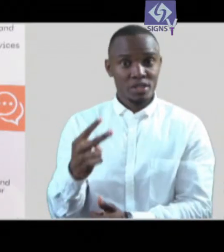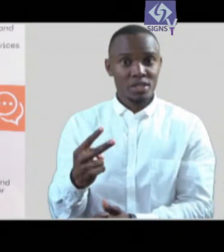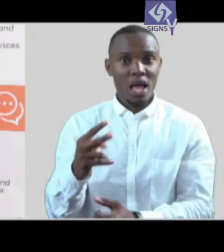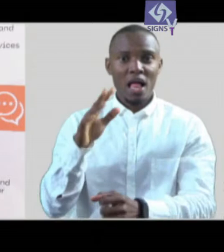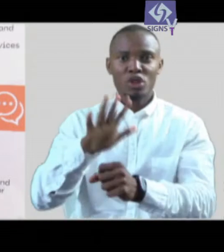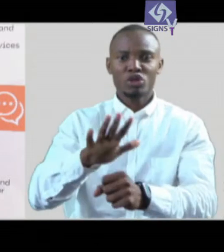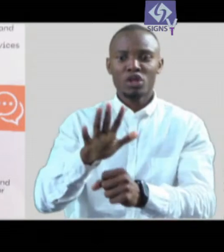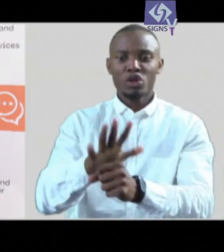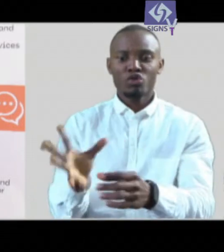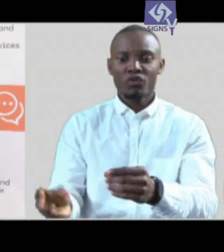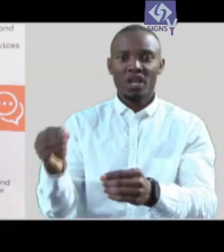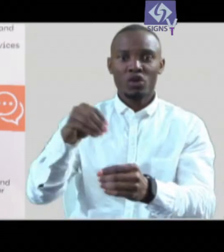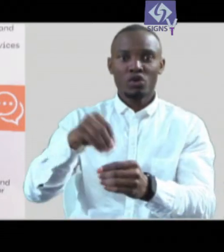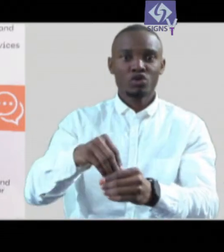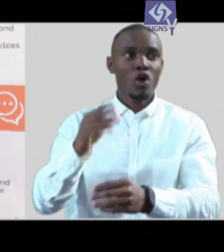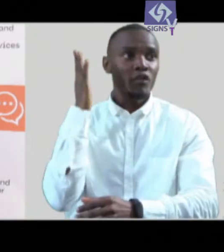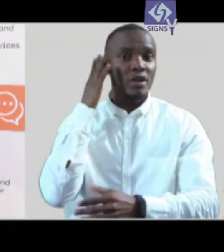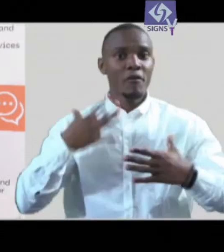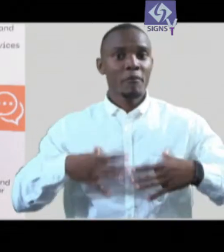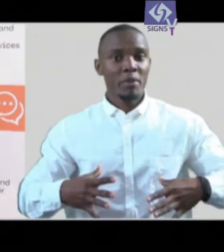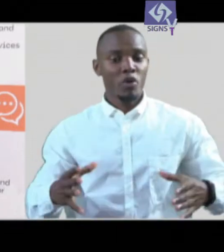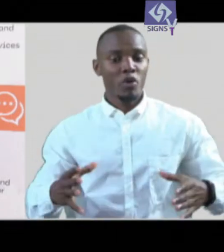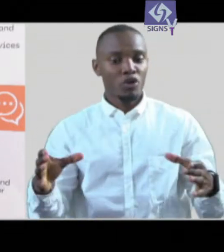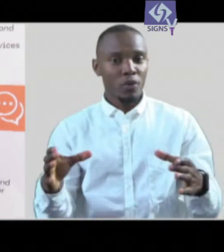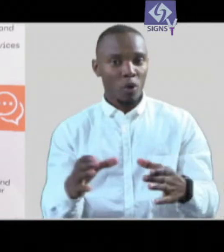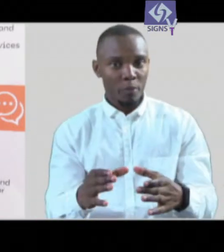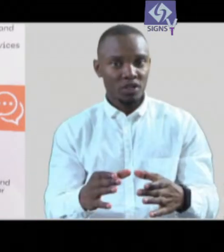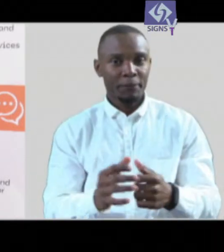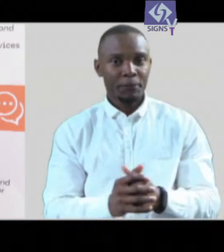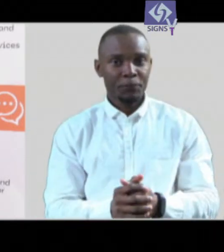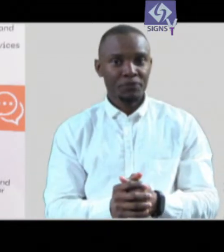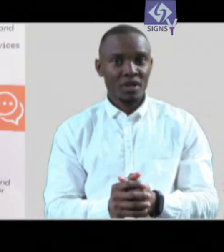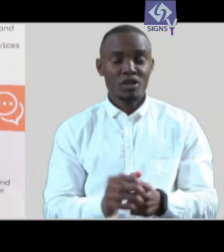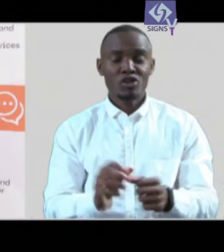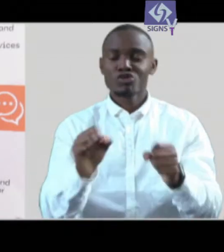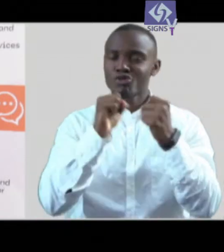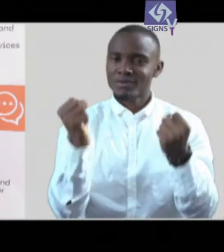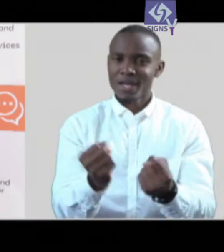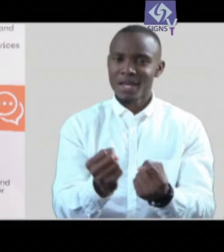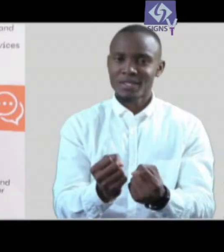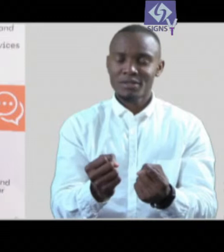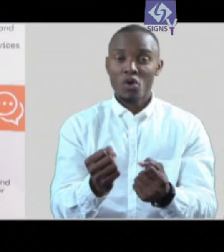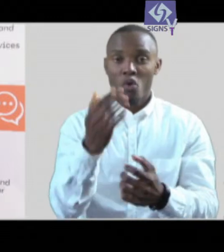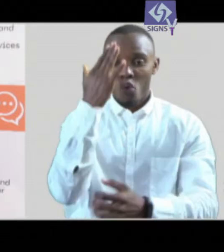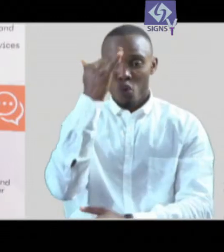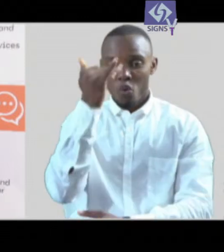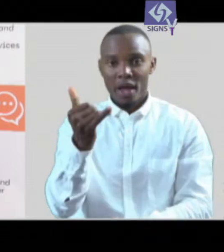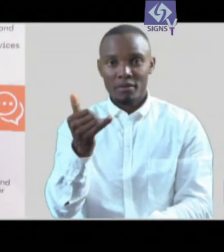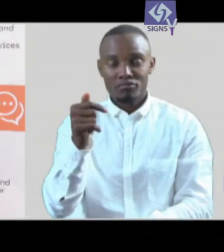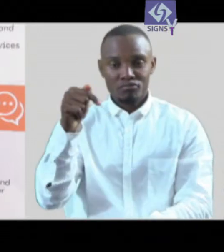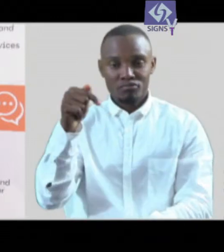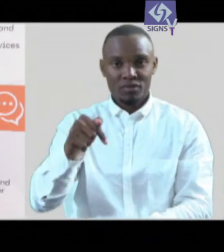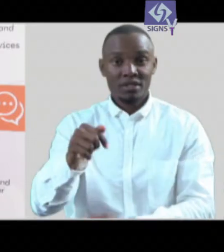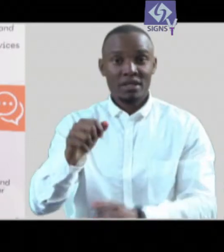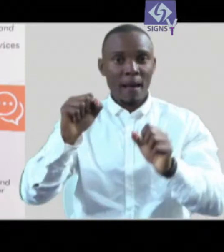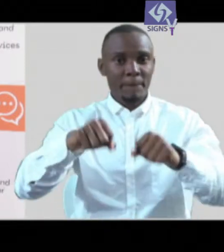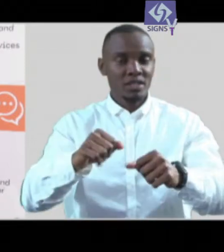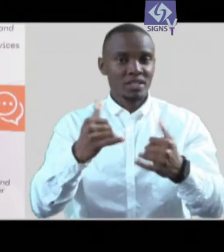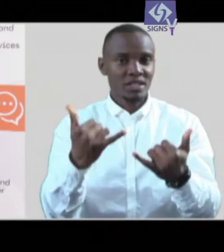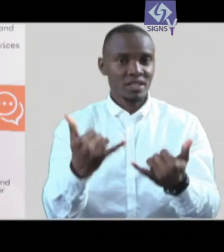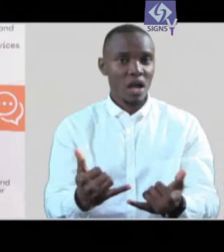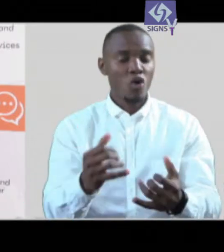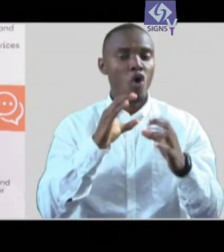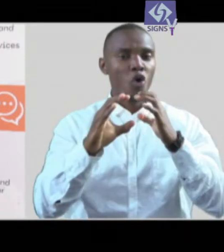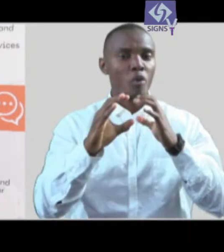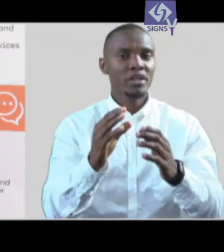of inclusion of deaf people in the community, in the society, simply because of the ability for them